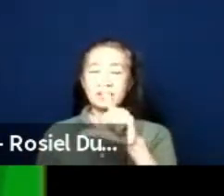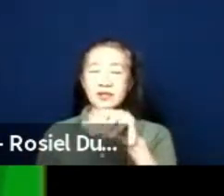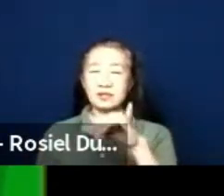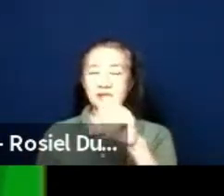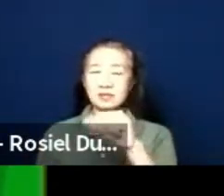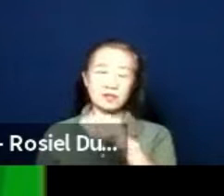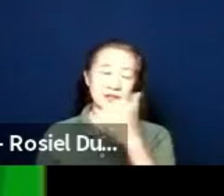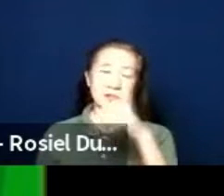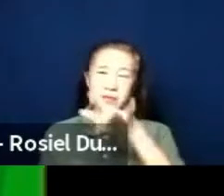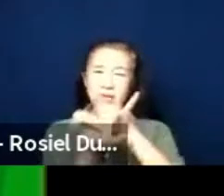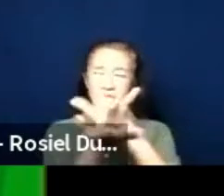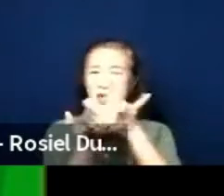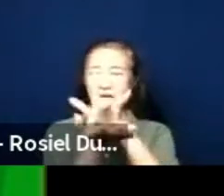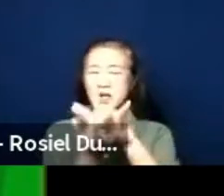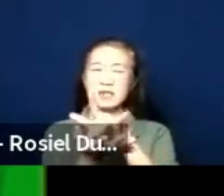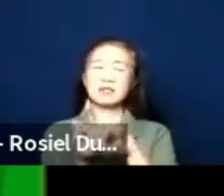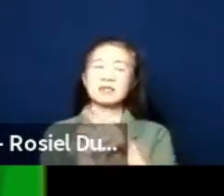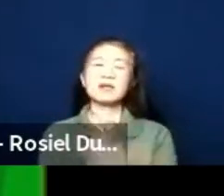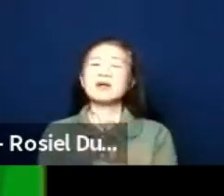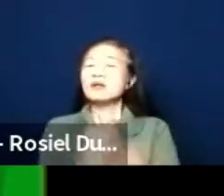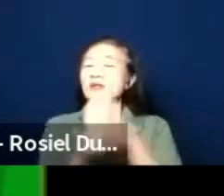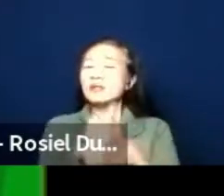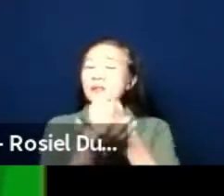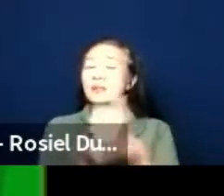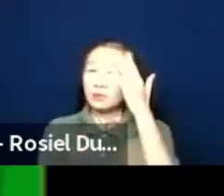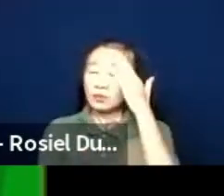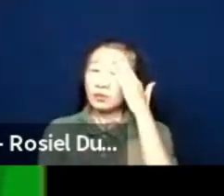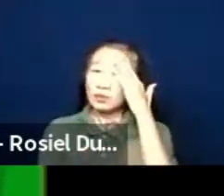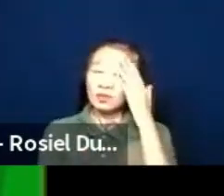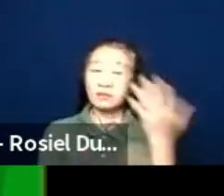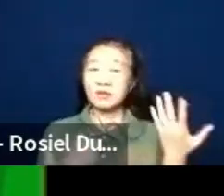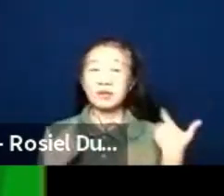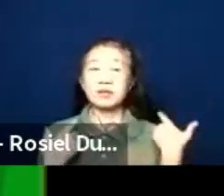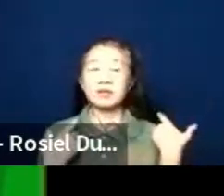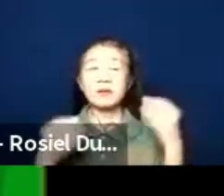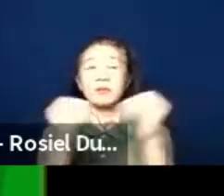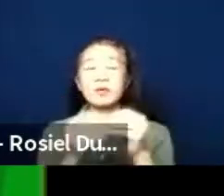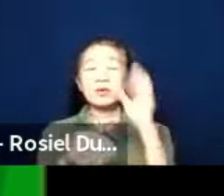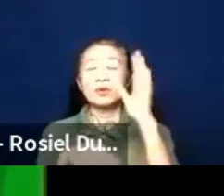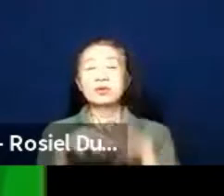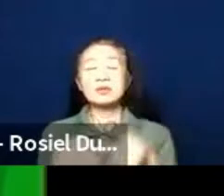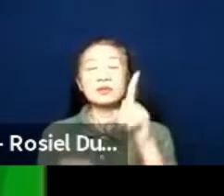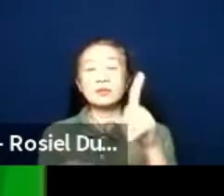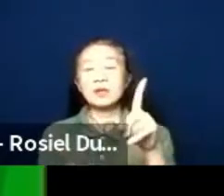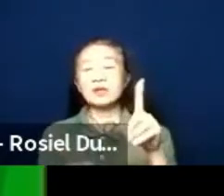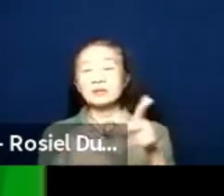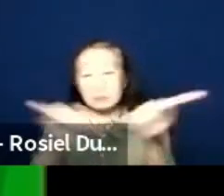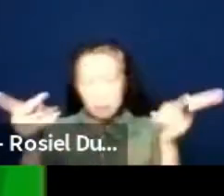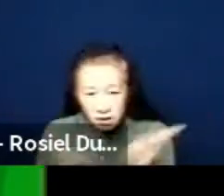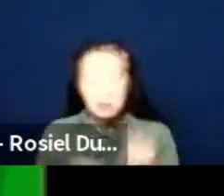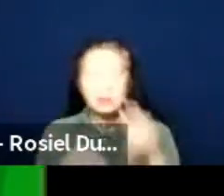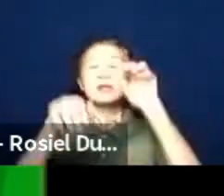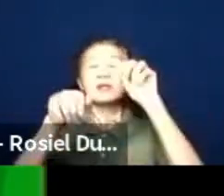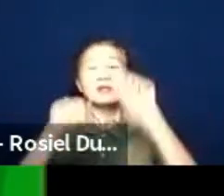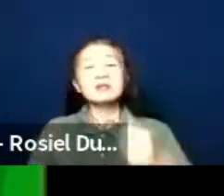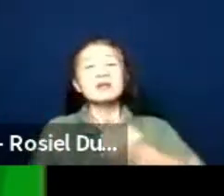medical treatment, know the local and availability of more than one facility that can help you. This time